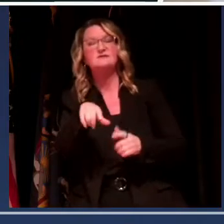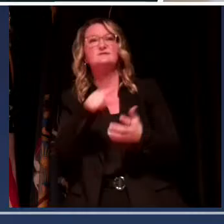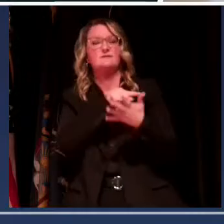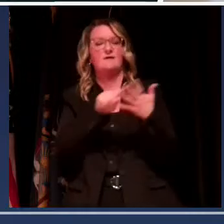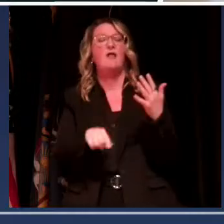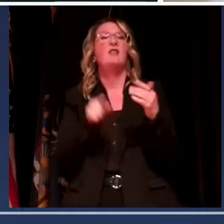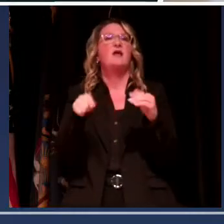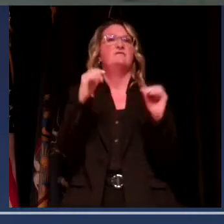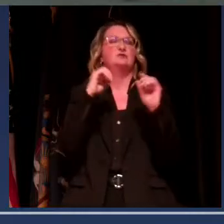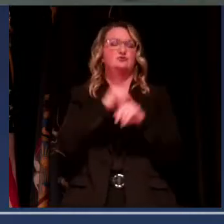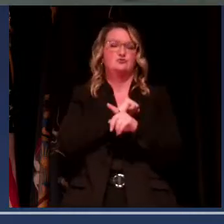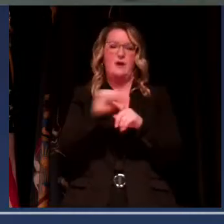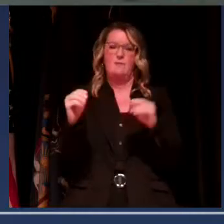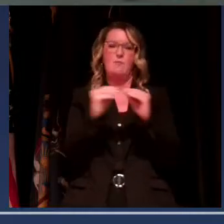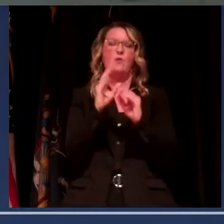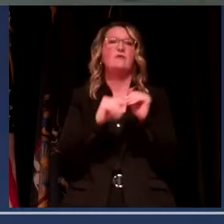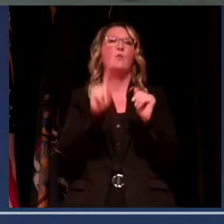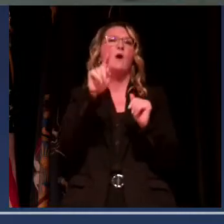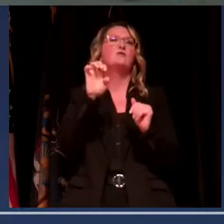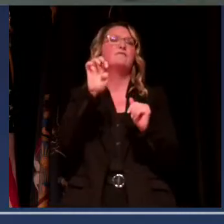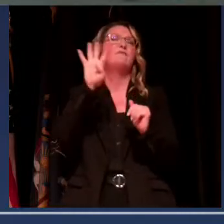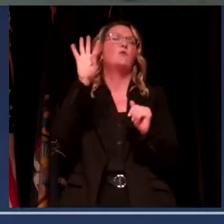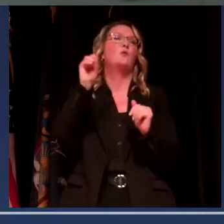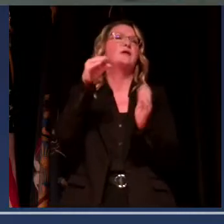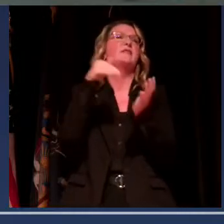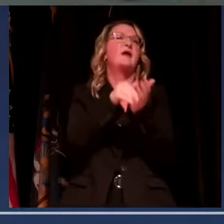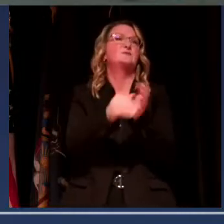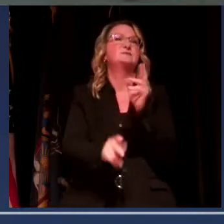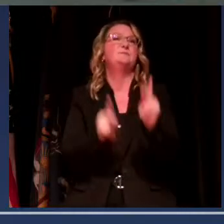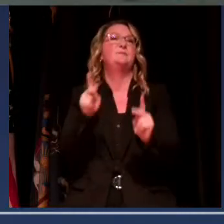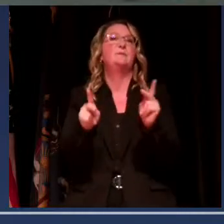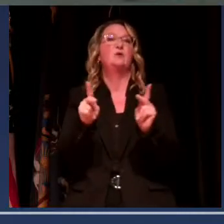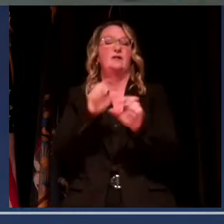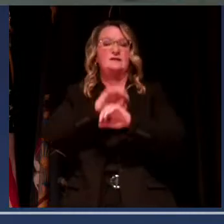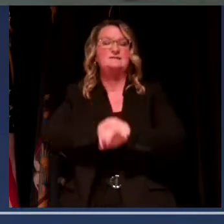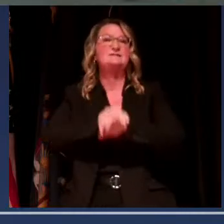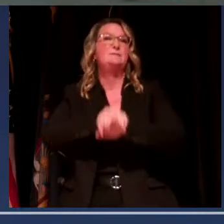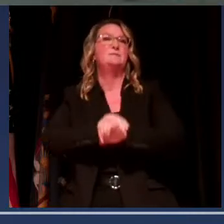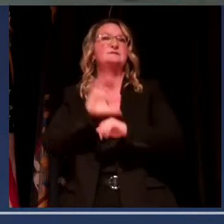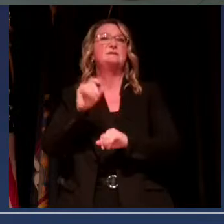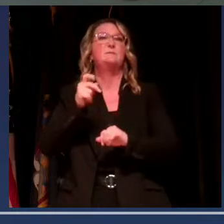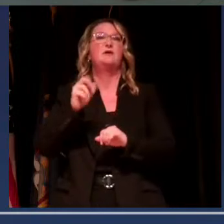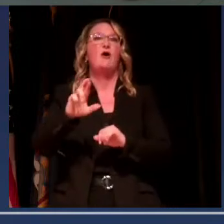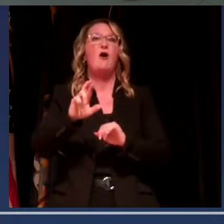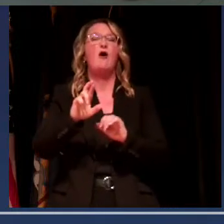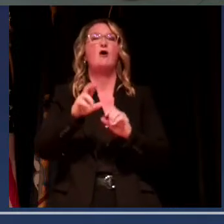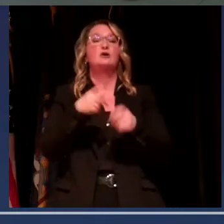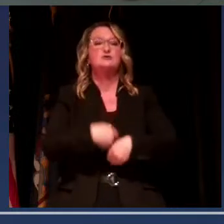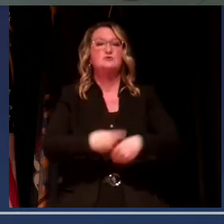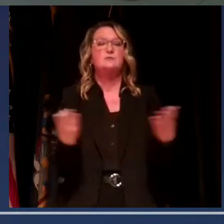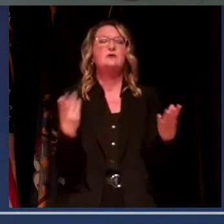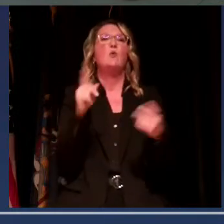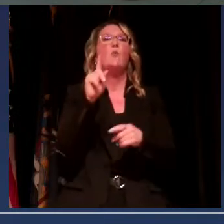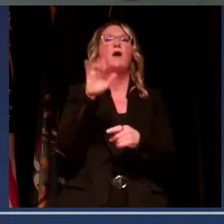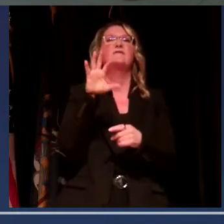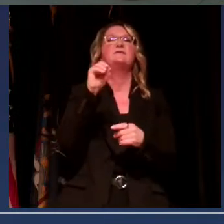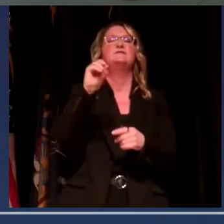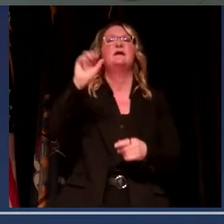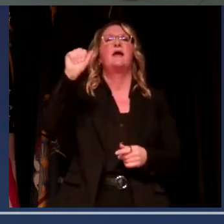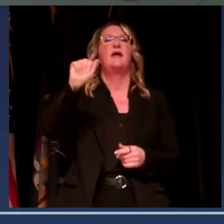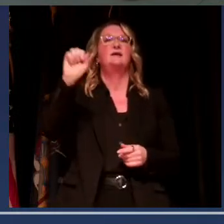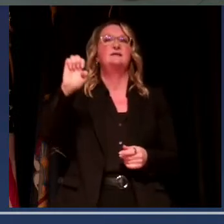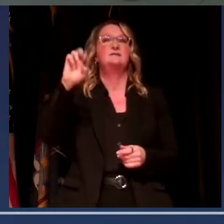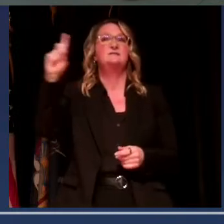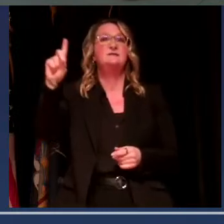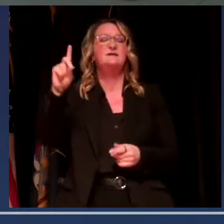have trained more than 140,000 residents in CPR, distributed over 150 AEDs, and done